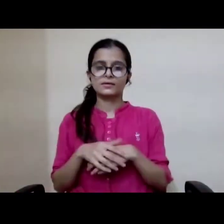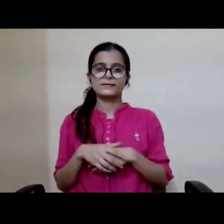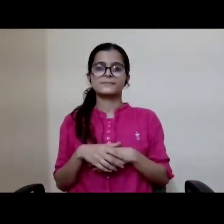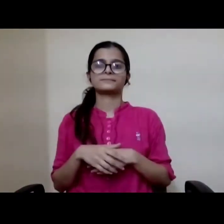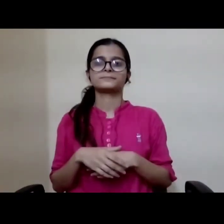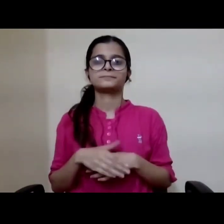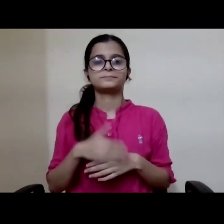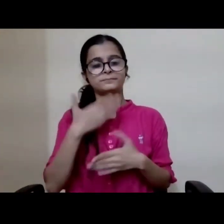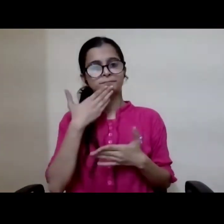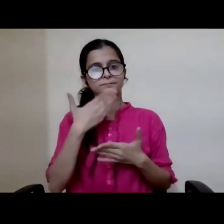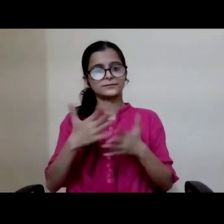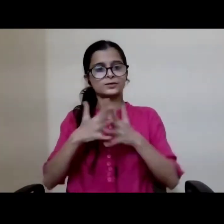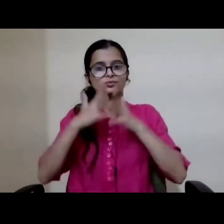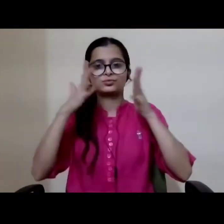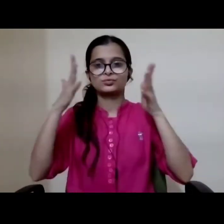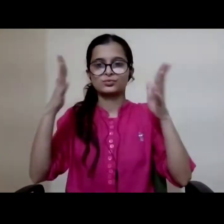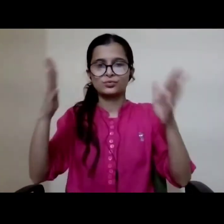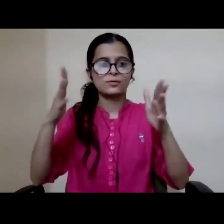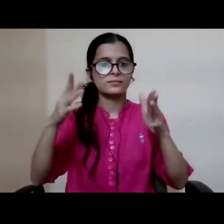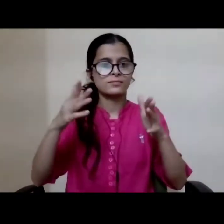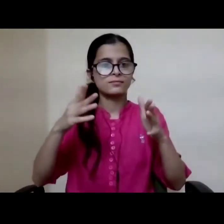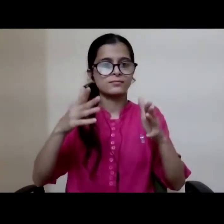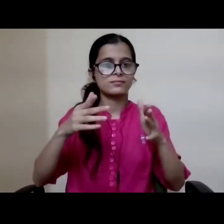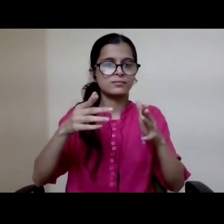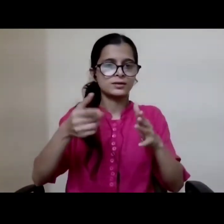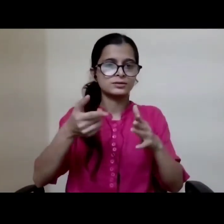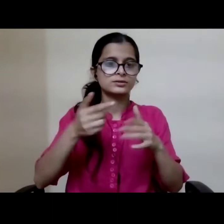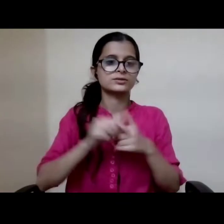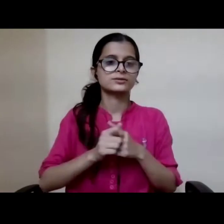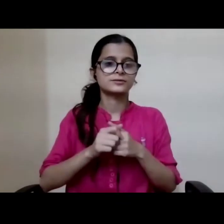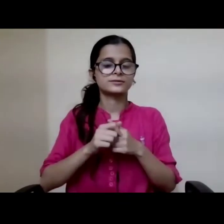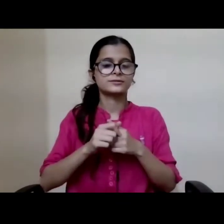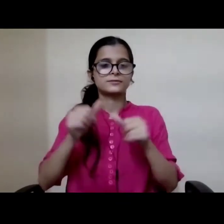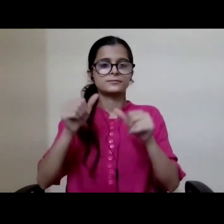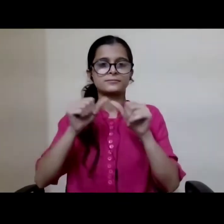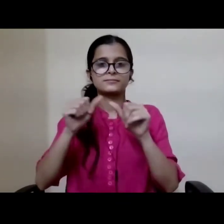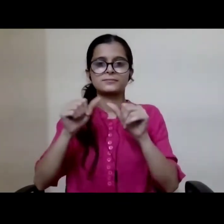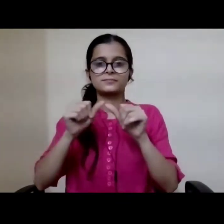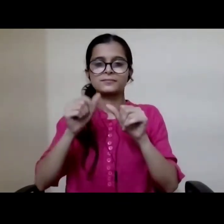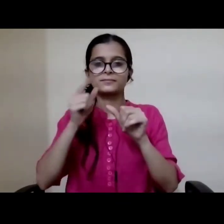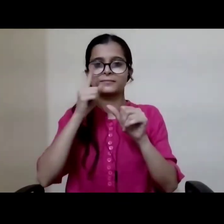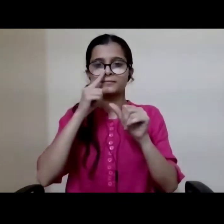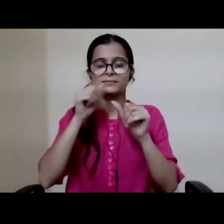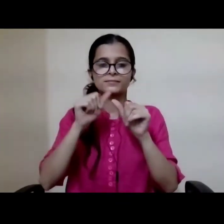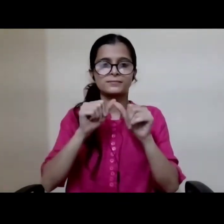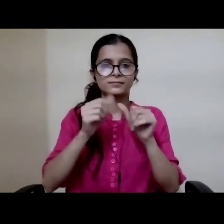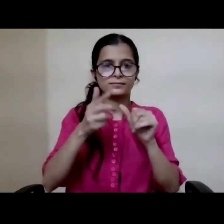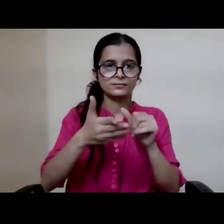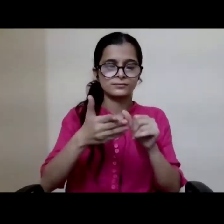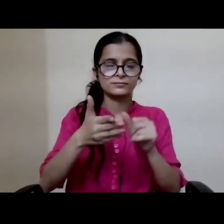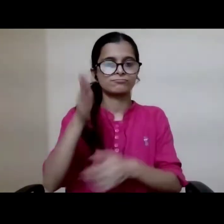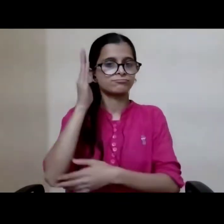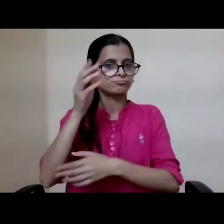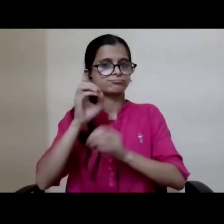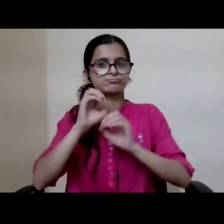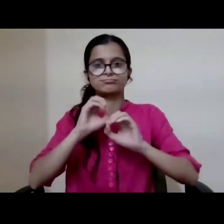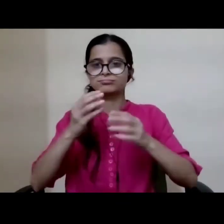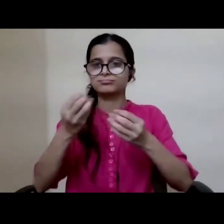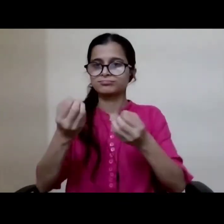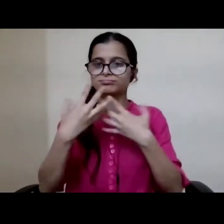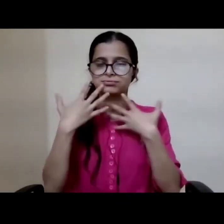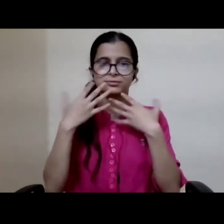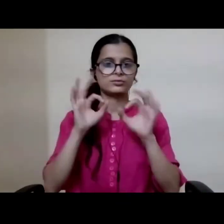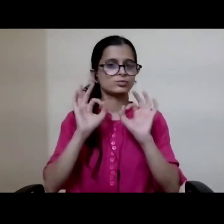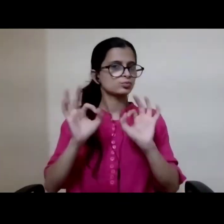Thank you, Professor Dhanda, for that wide-ranging talk. I have taken a lot of notes that